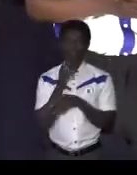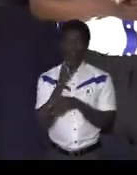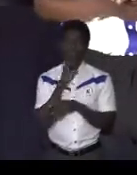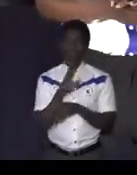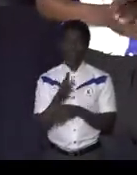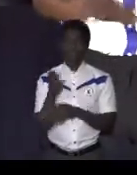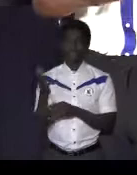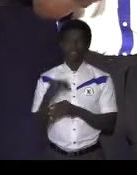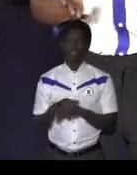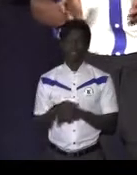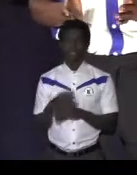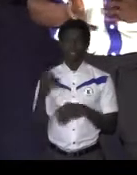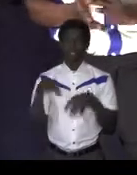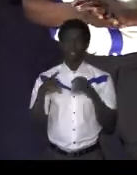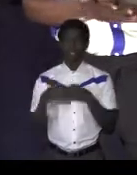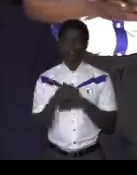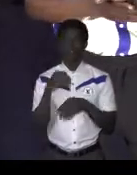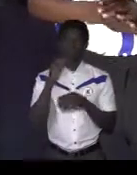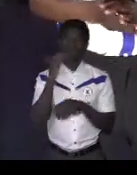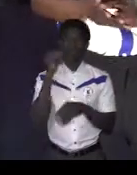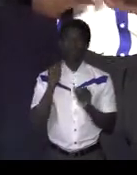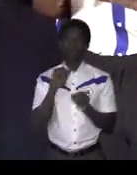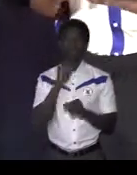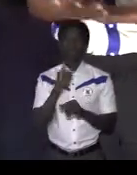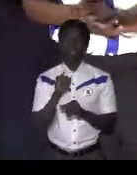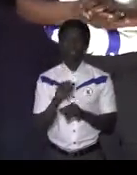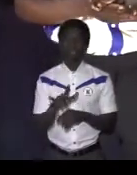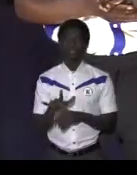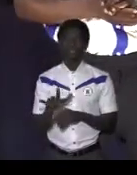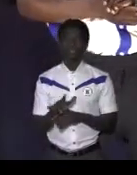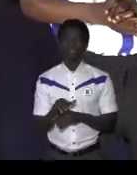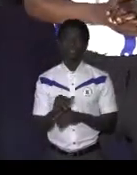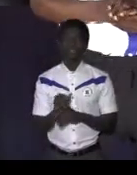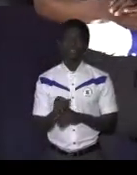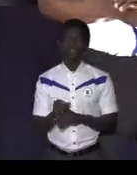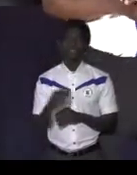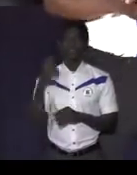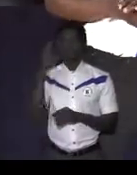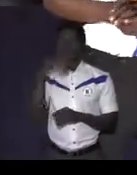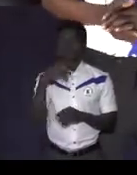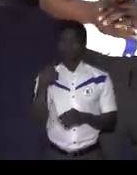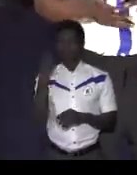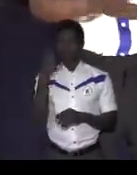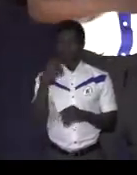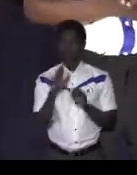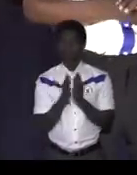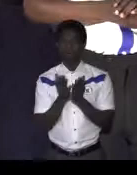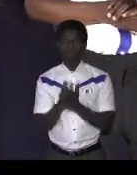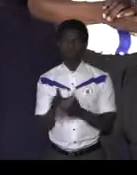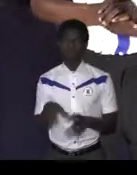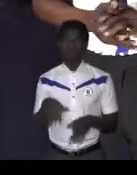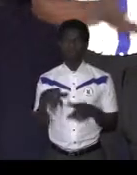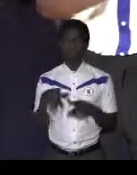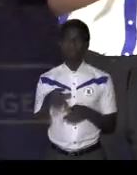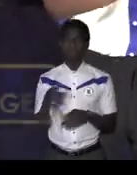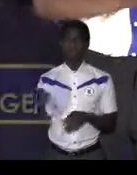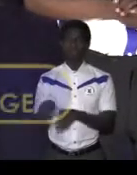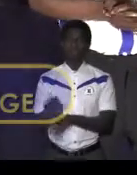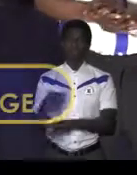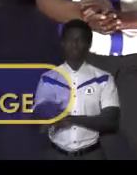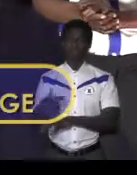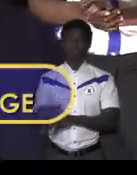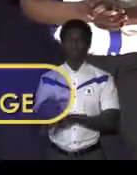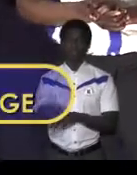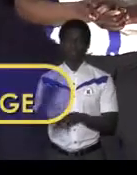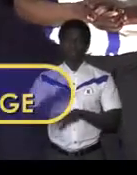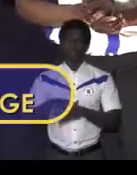are uploaded. The Classroom in your home is still available on Facebook live. The same time